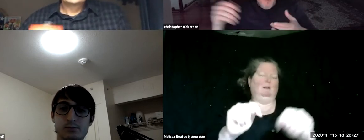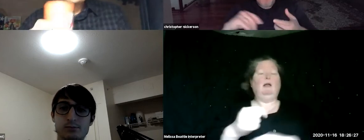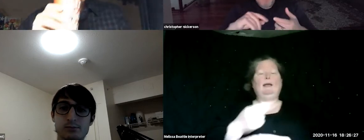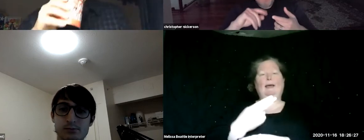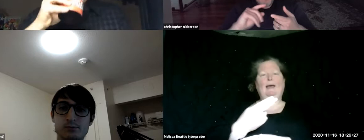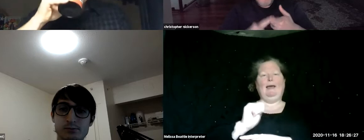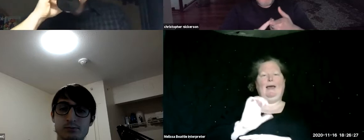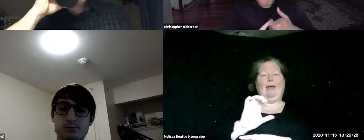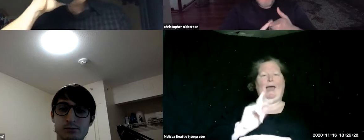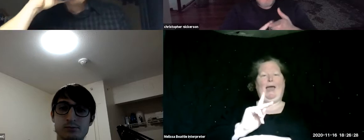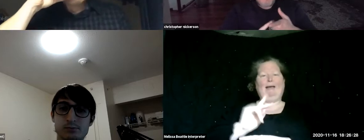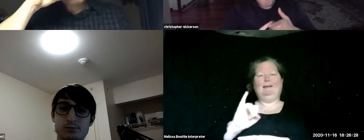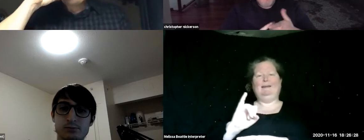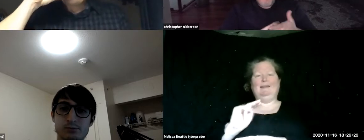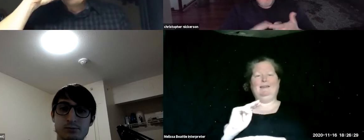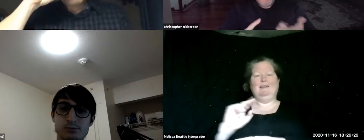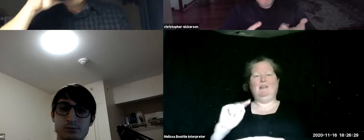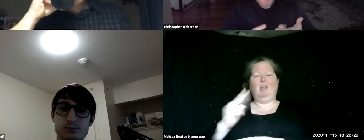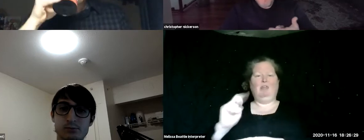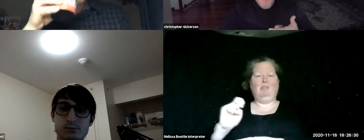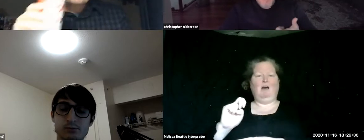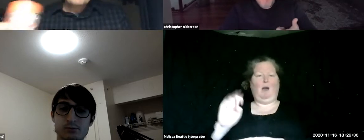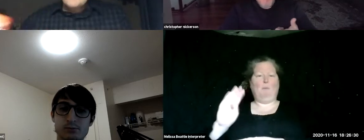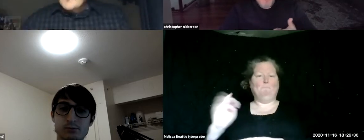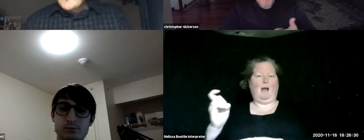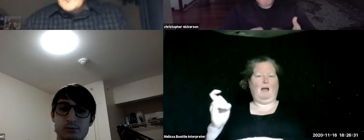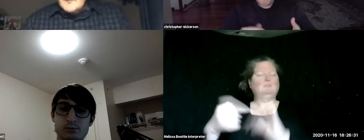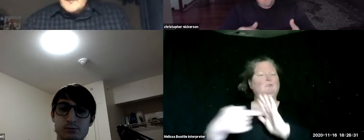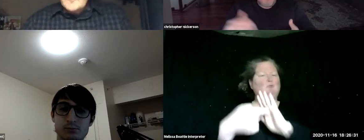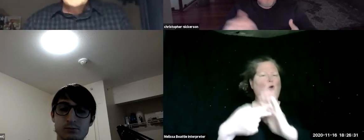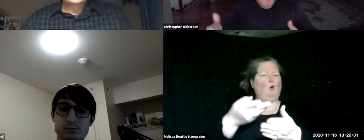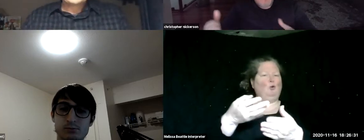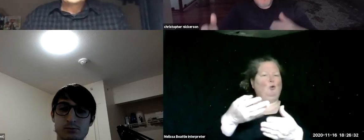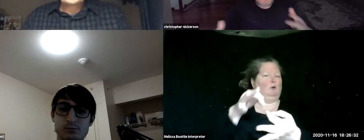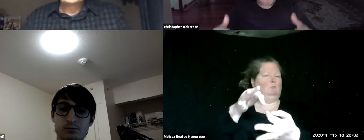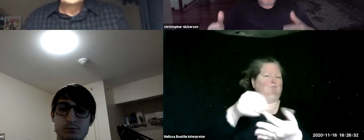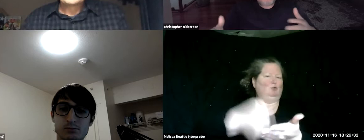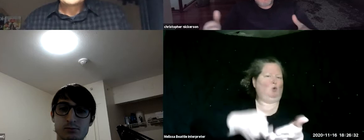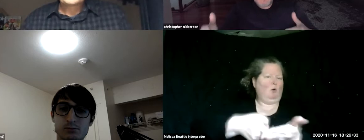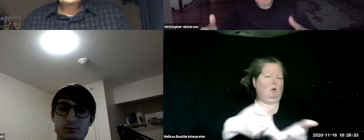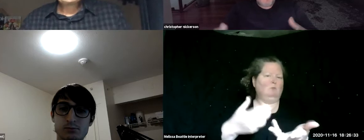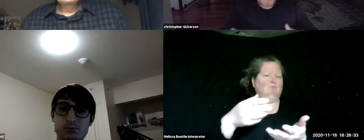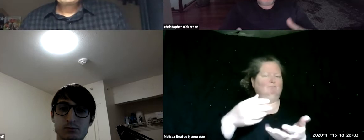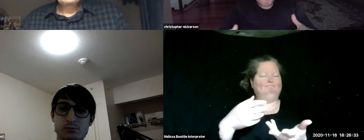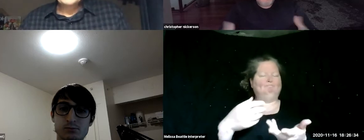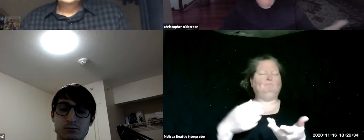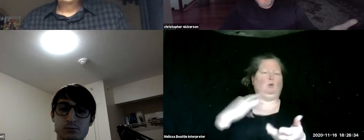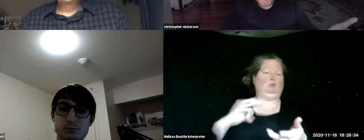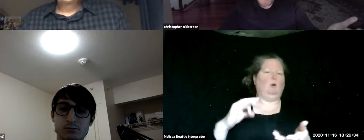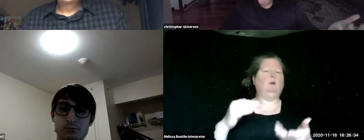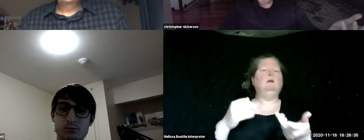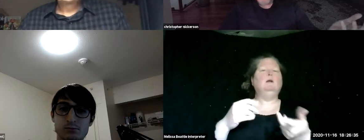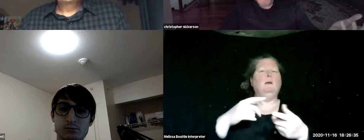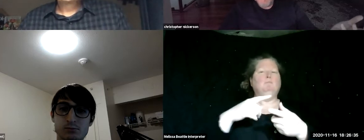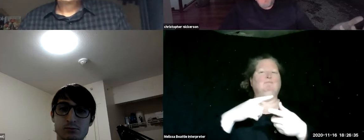your score of that, being able to, you know, maybe get into the bug bounty programs and show that you've gotten, you know, a certain level of class of bugs, which